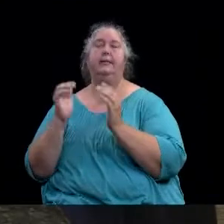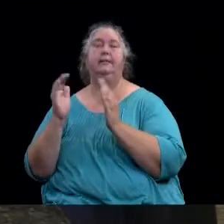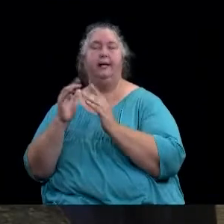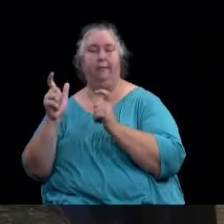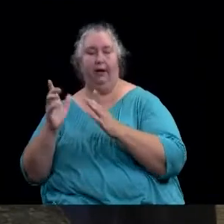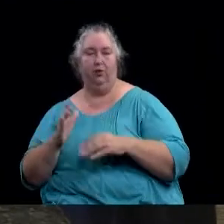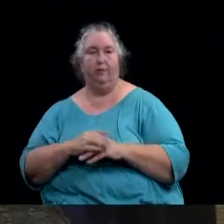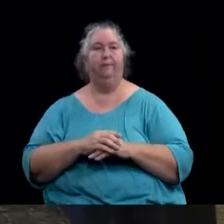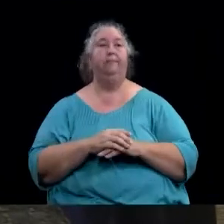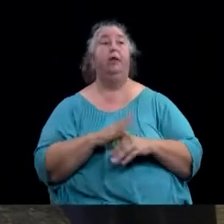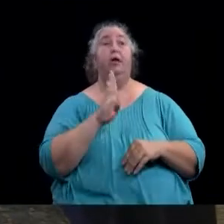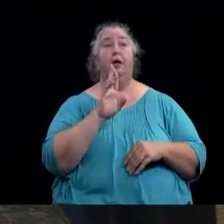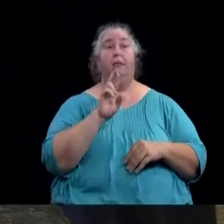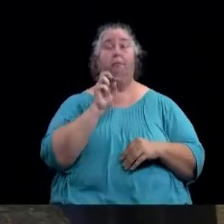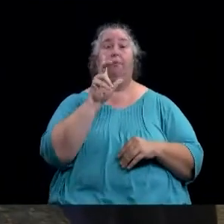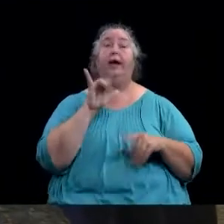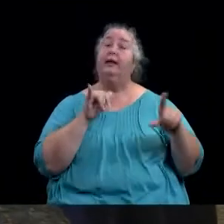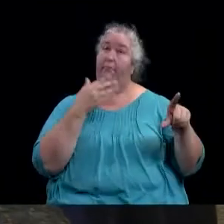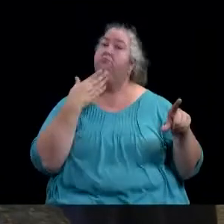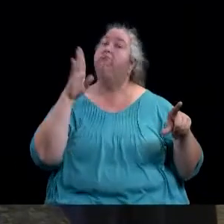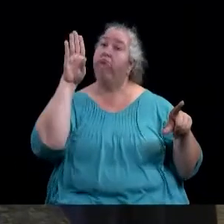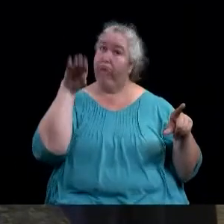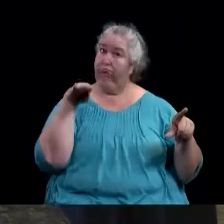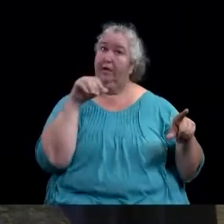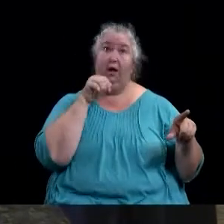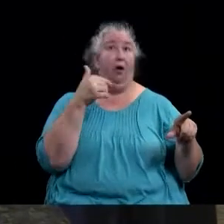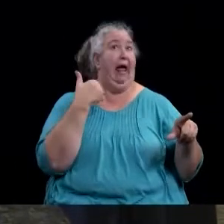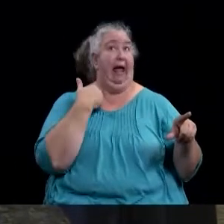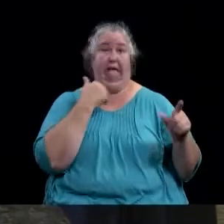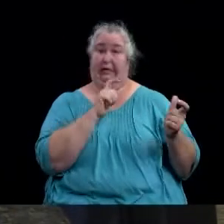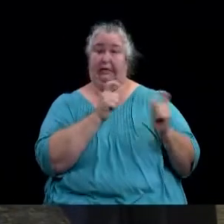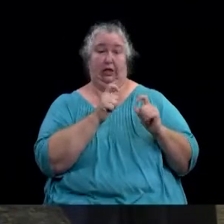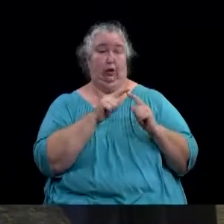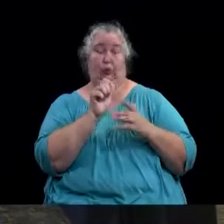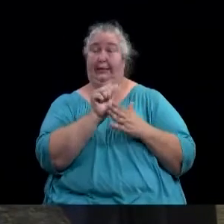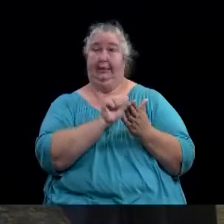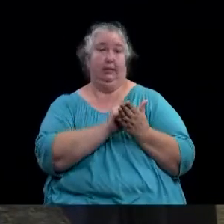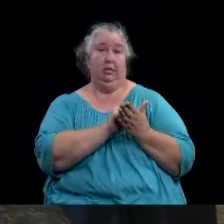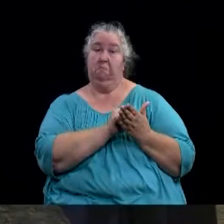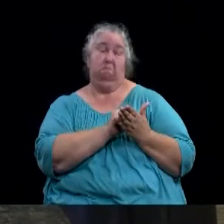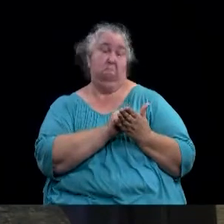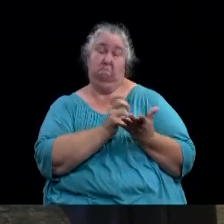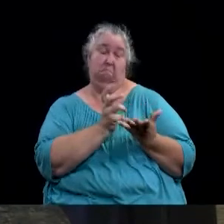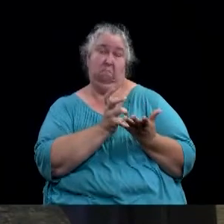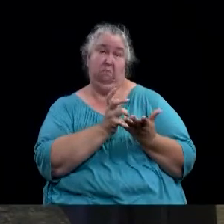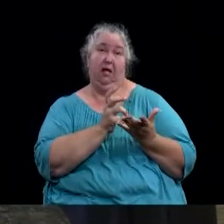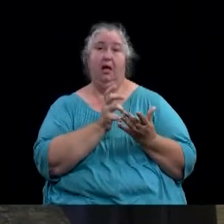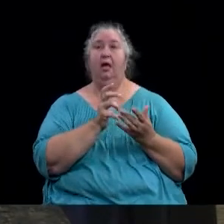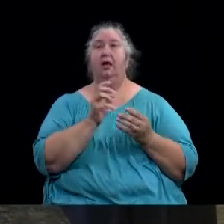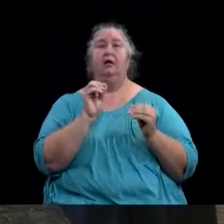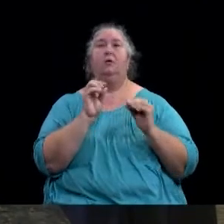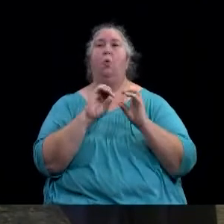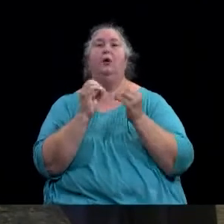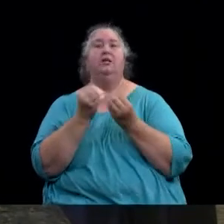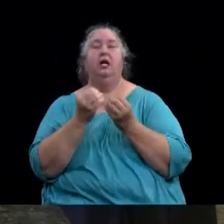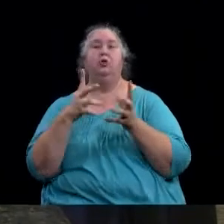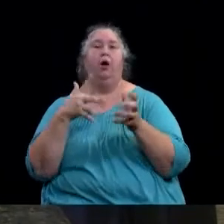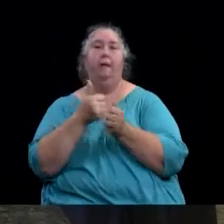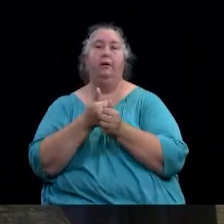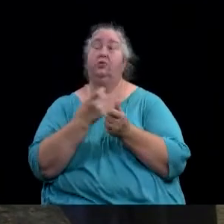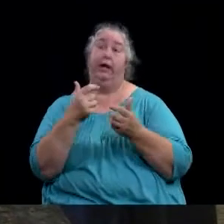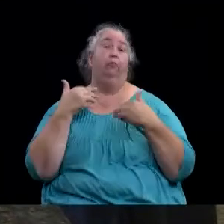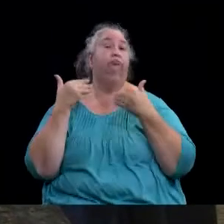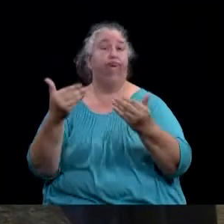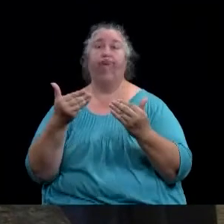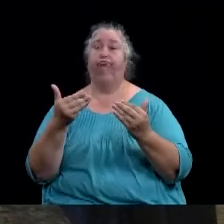don't have any changes to the agenda today and no organizational updates as well, so I'll move straight into the Halsey Report. All right.